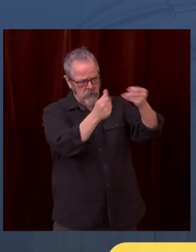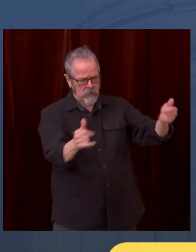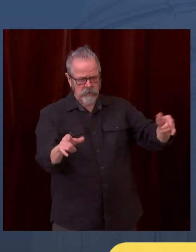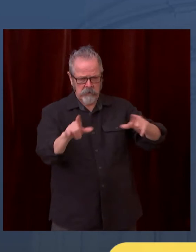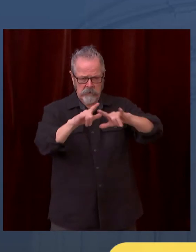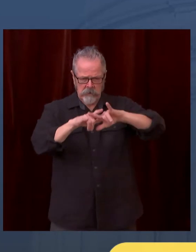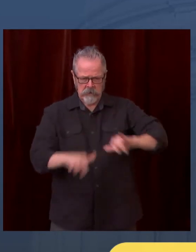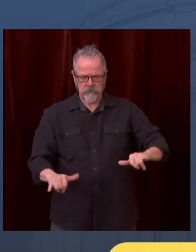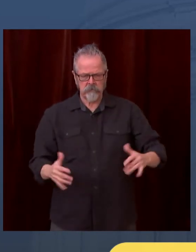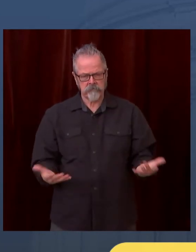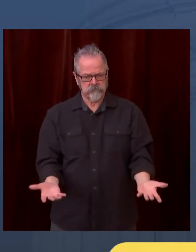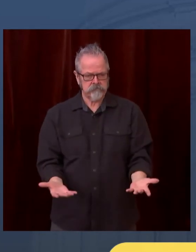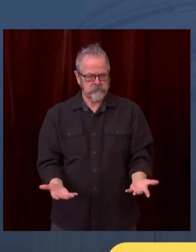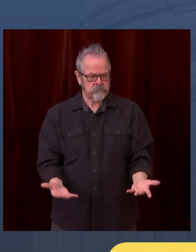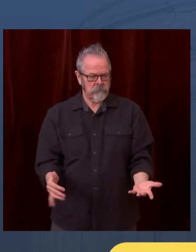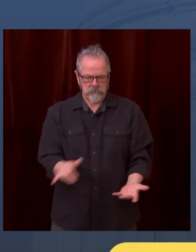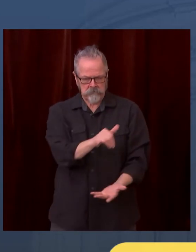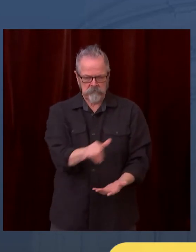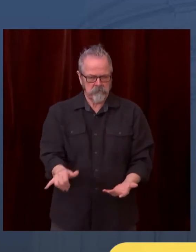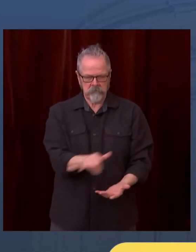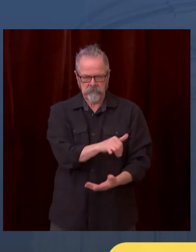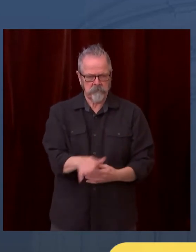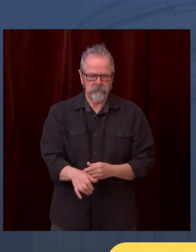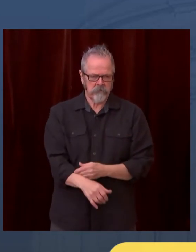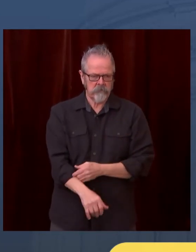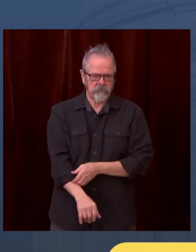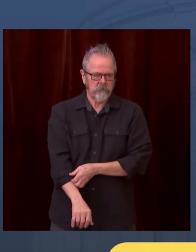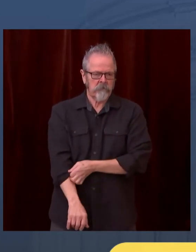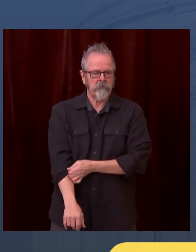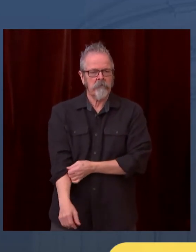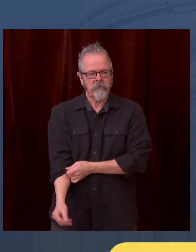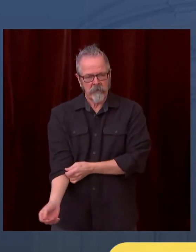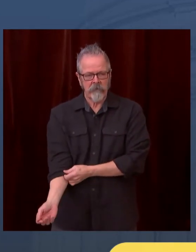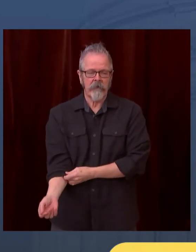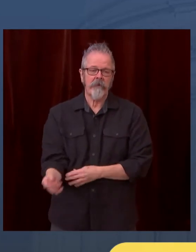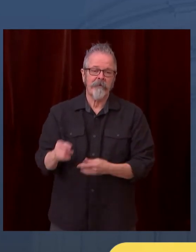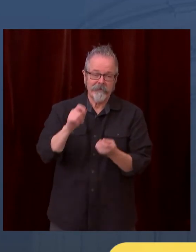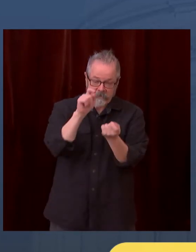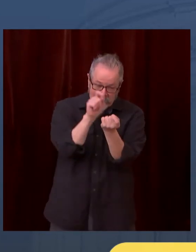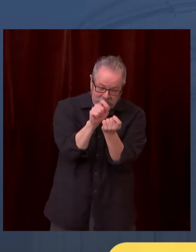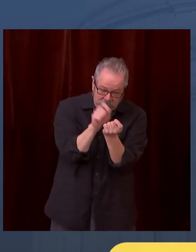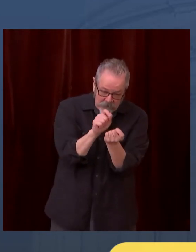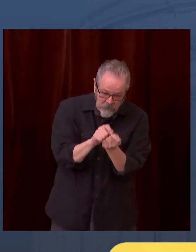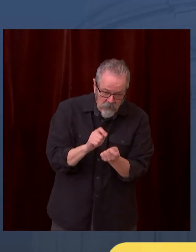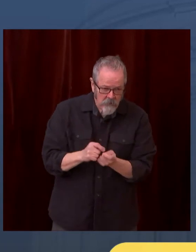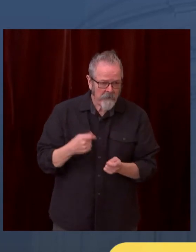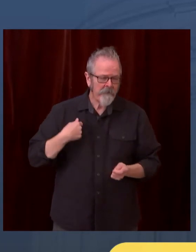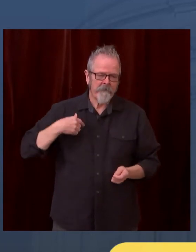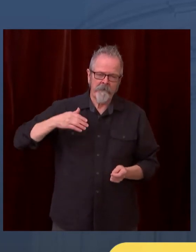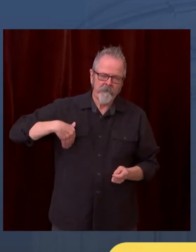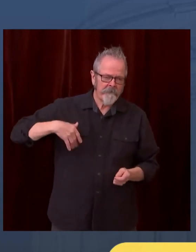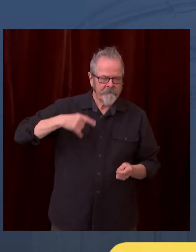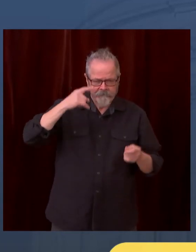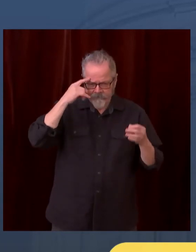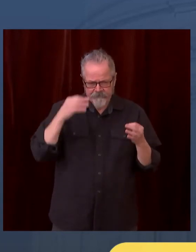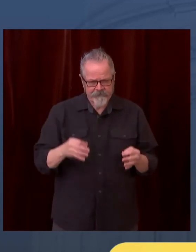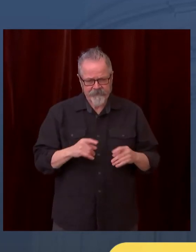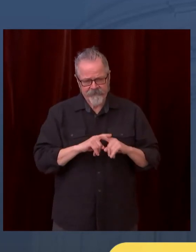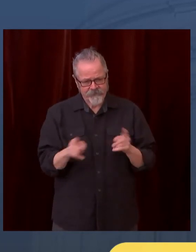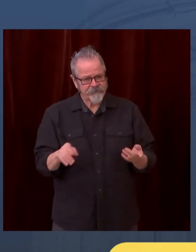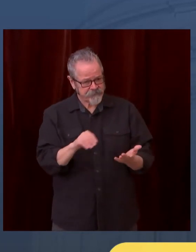things down on paper that we could possibly build consensus around. So we would commend this idea to